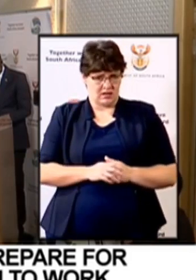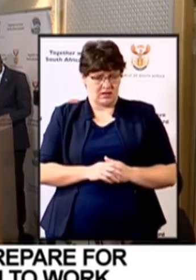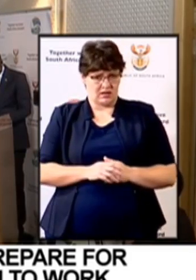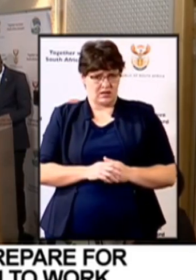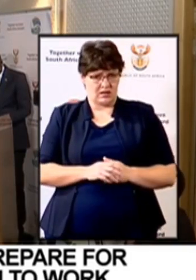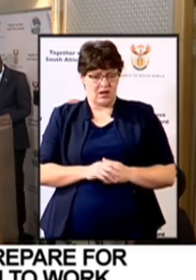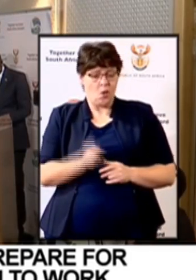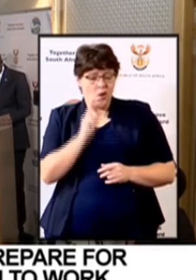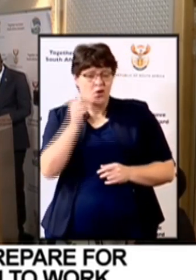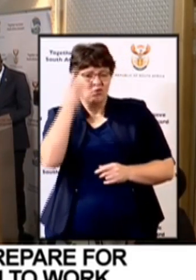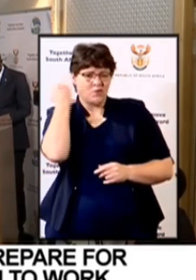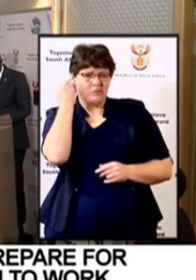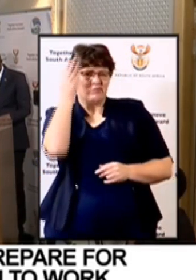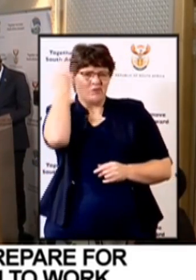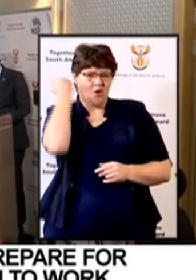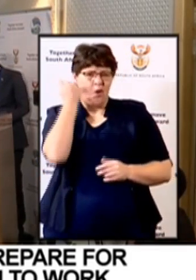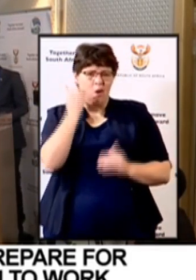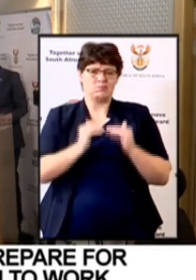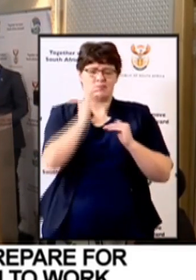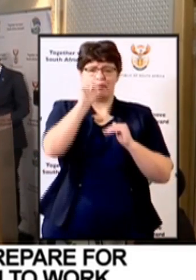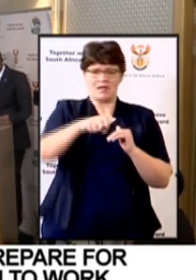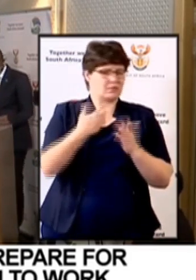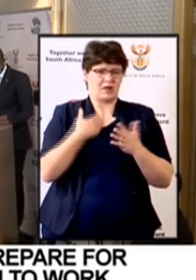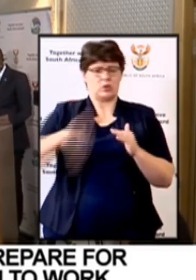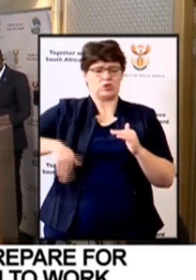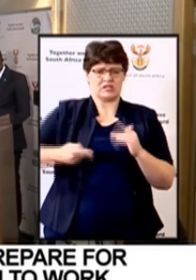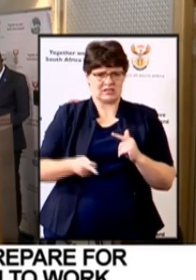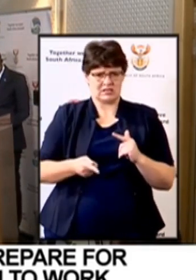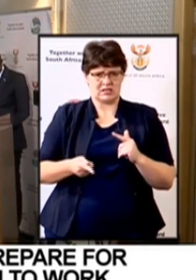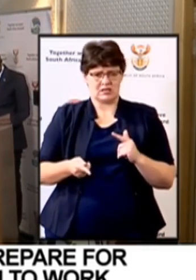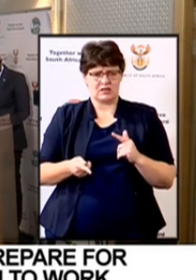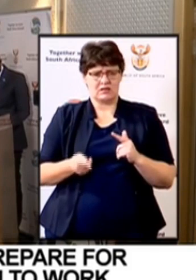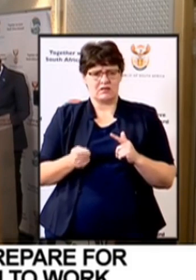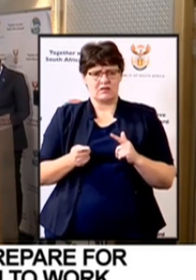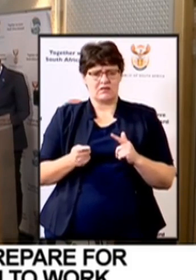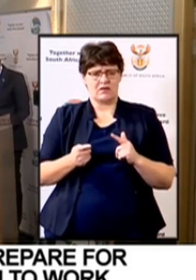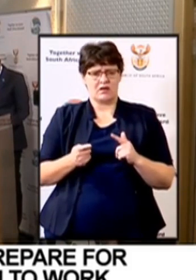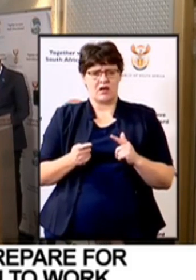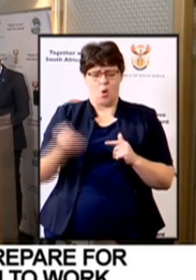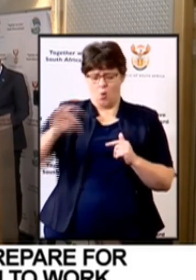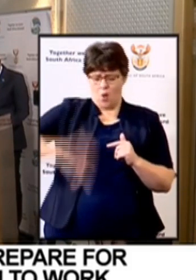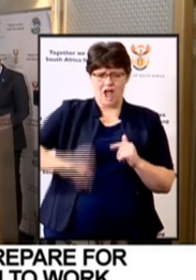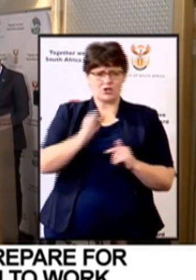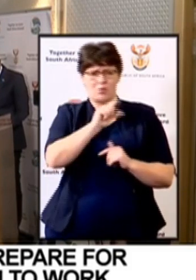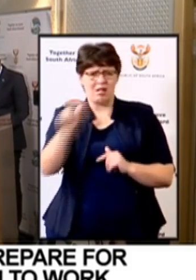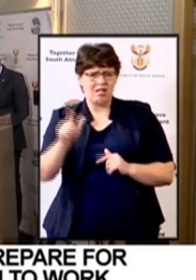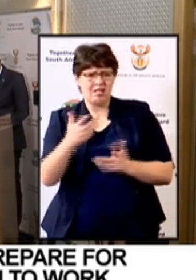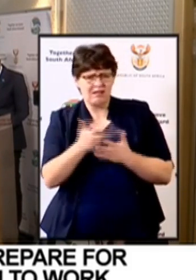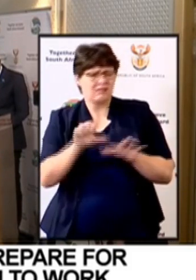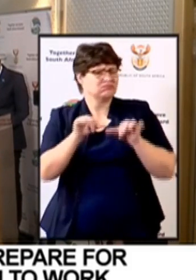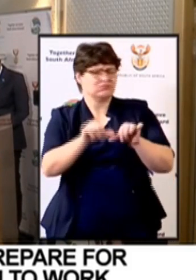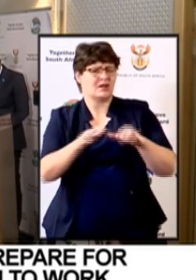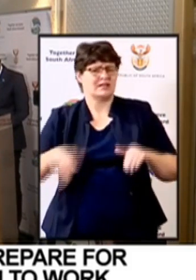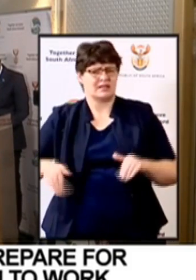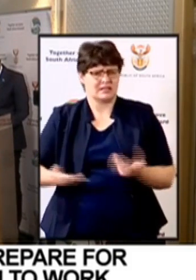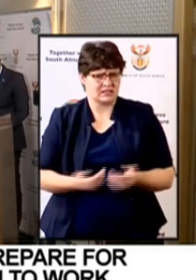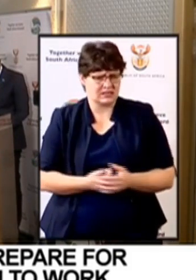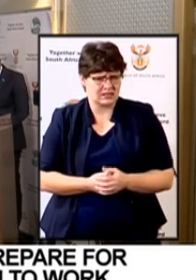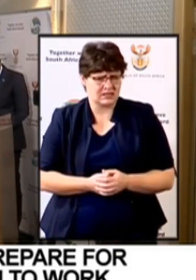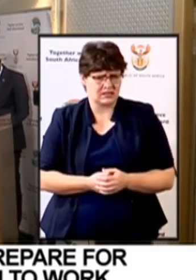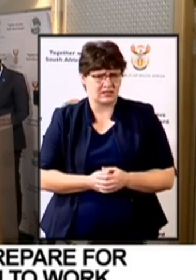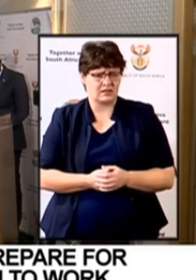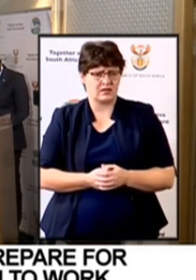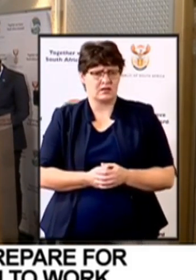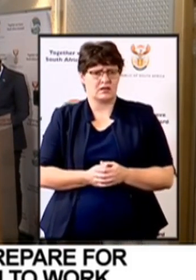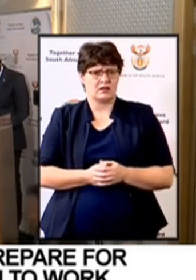when can we expect the implementation of the last leg of the wage bill for public servants? And my other question is, when is the department